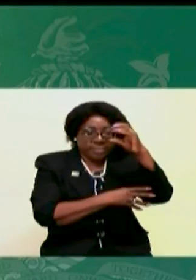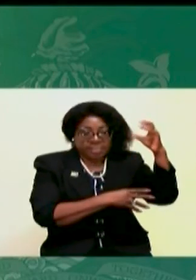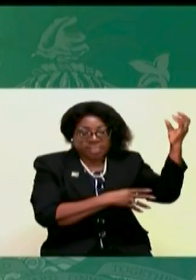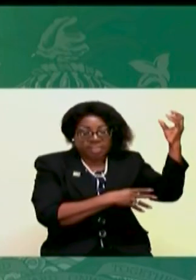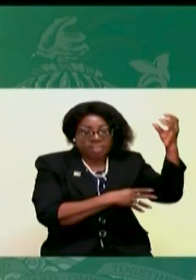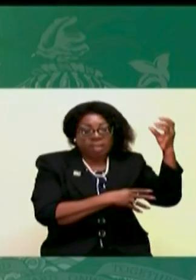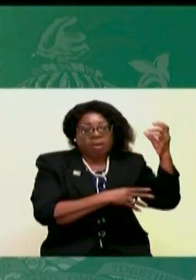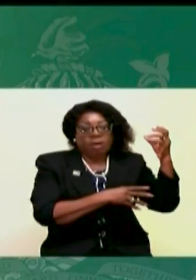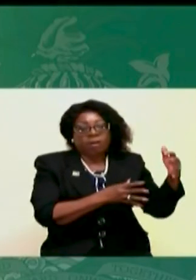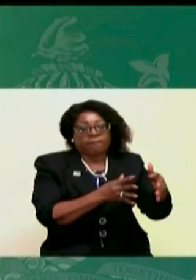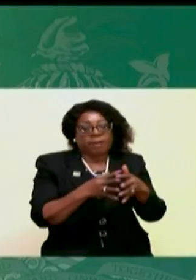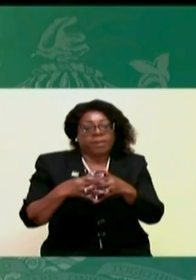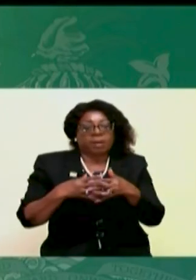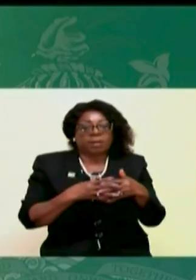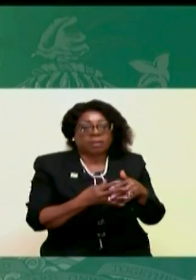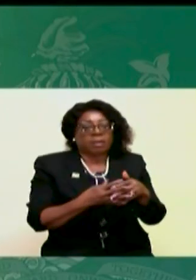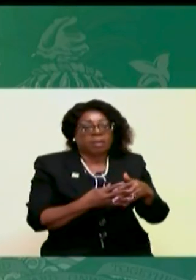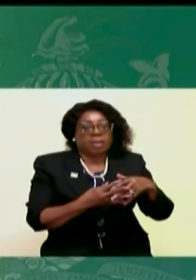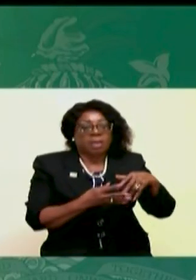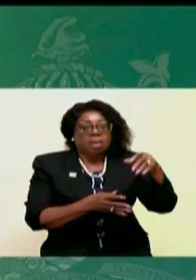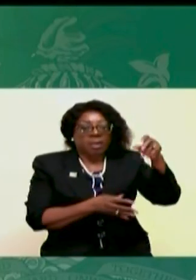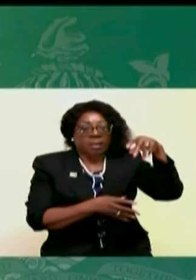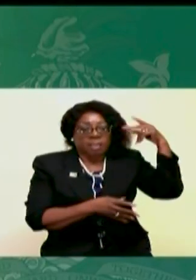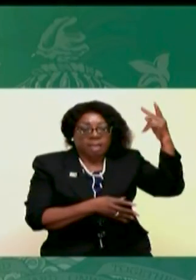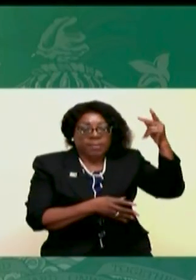America, Kamala Harris.